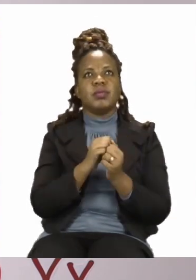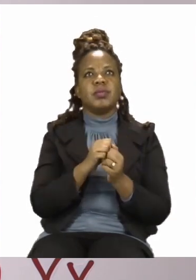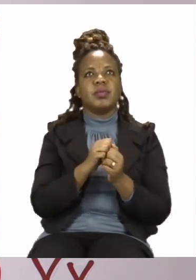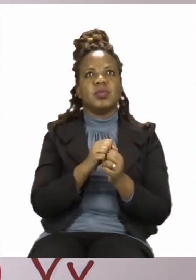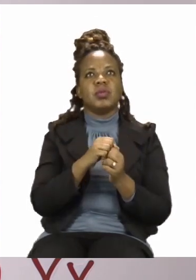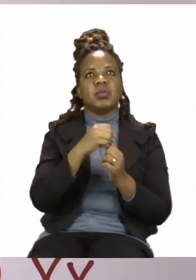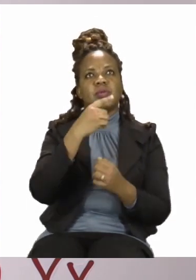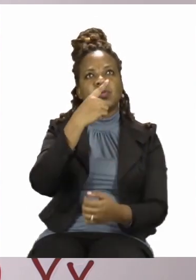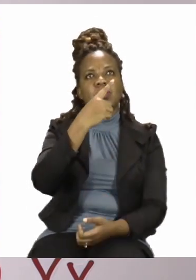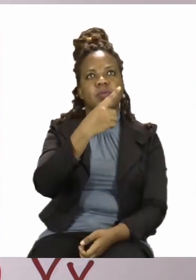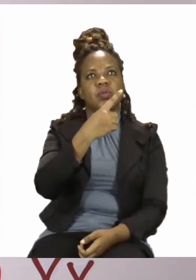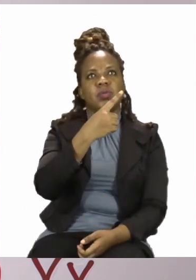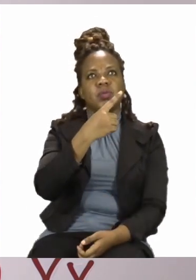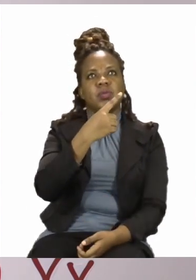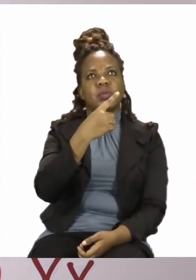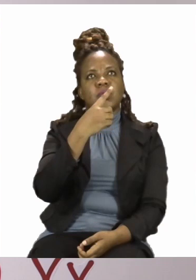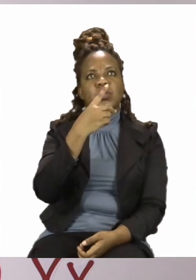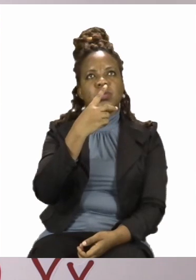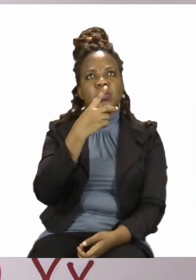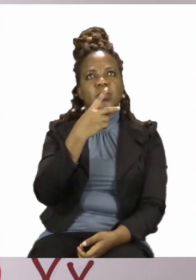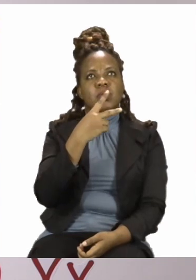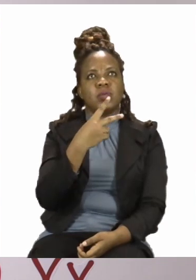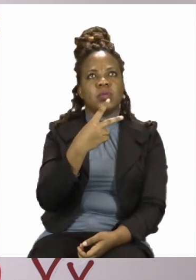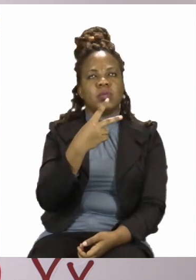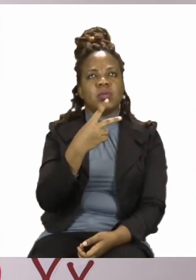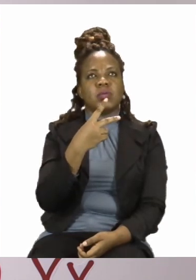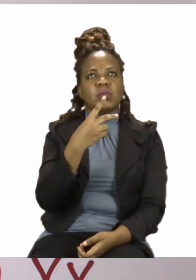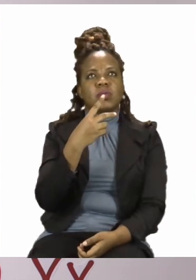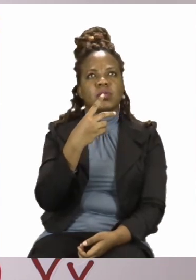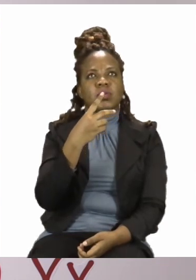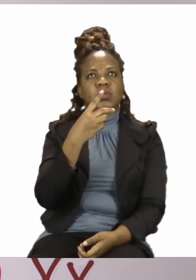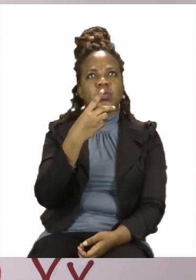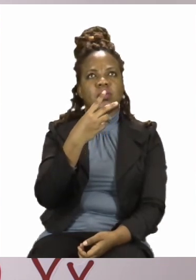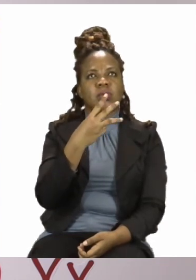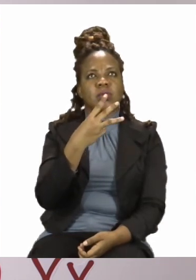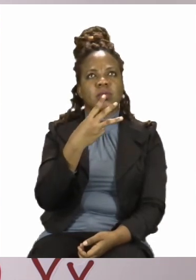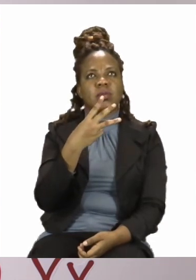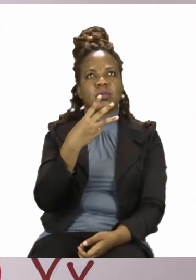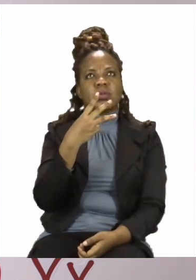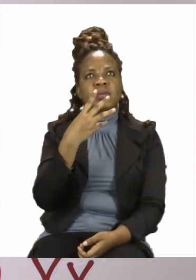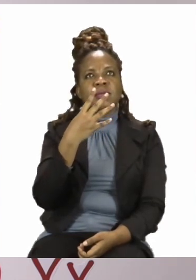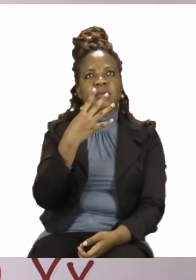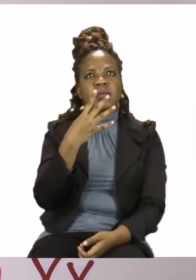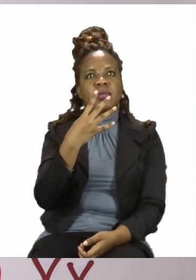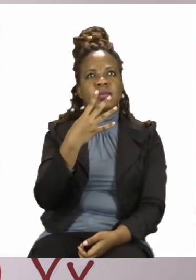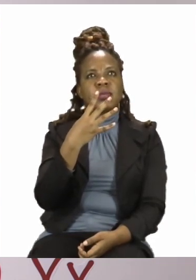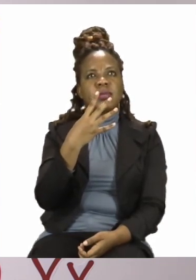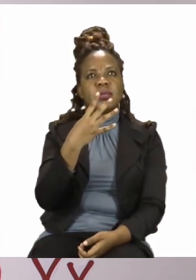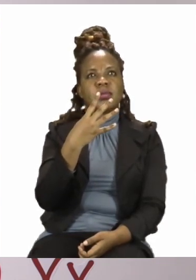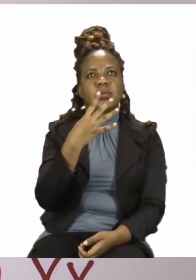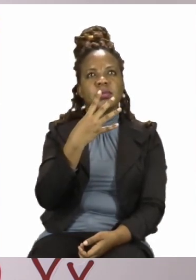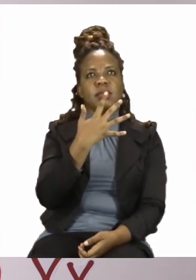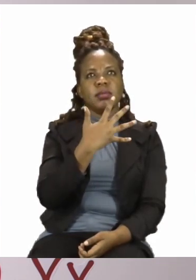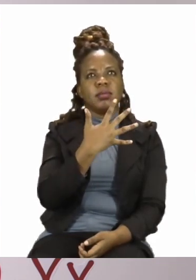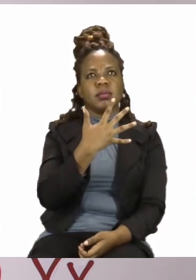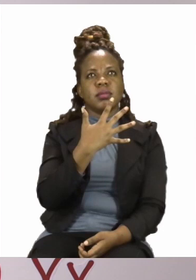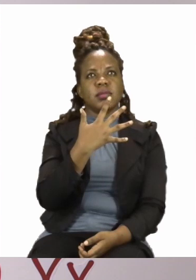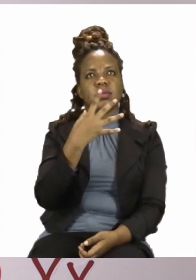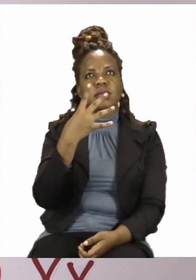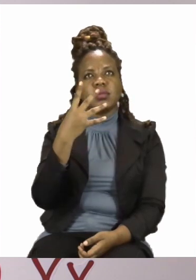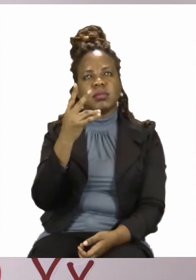go. 1, 2, 3, 4,